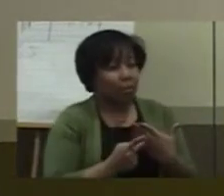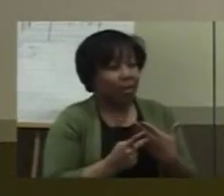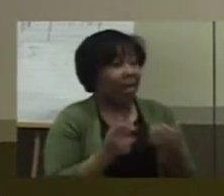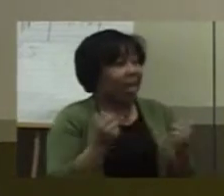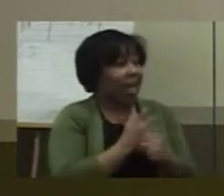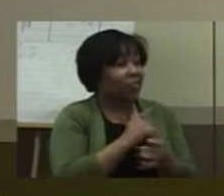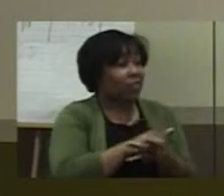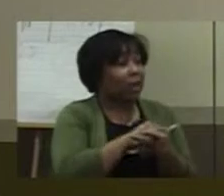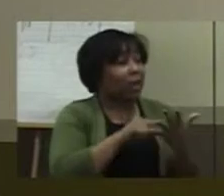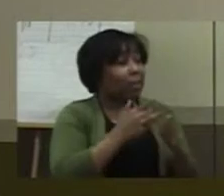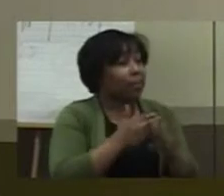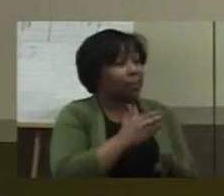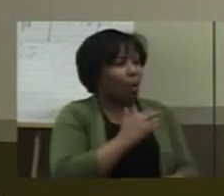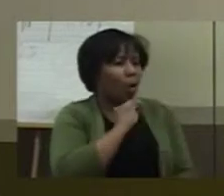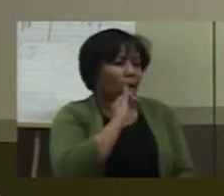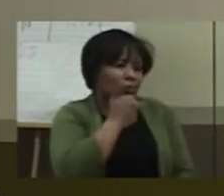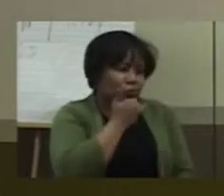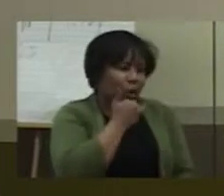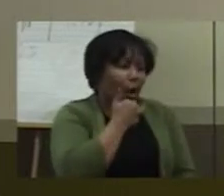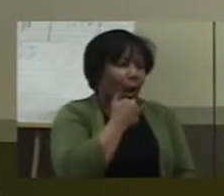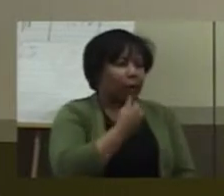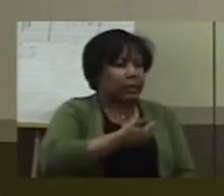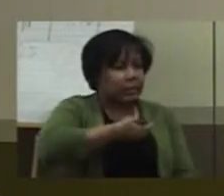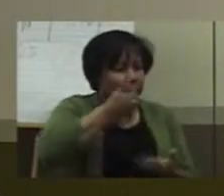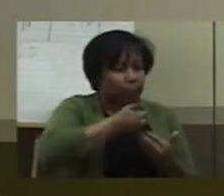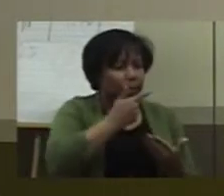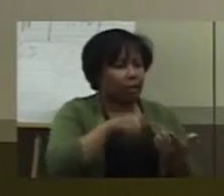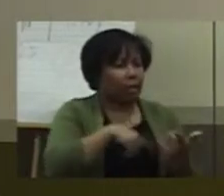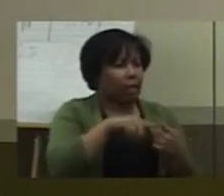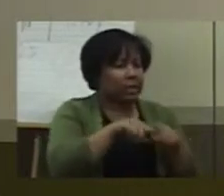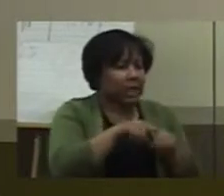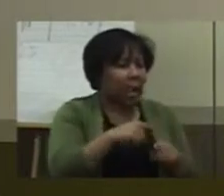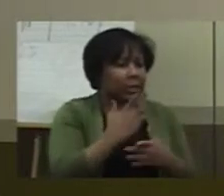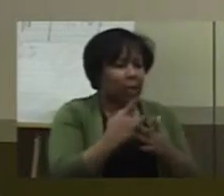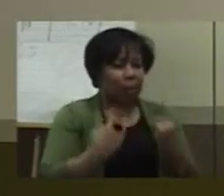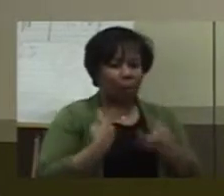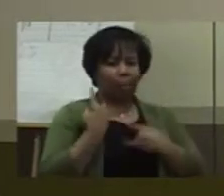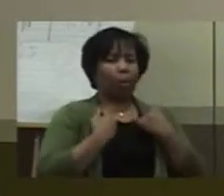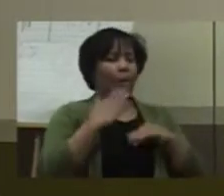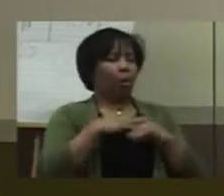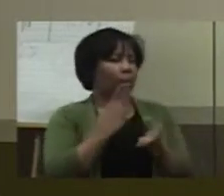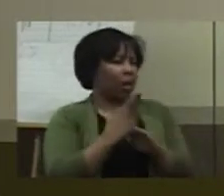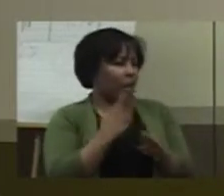said before. The wrong cereal, the wrong socks. Someone made fun of me on the bus.